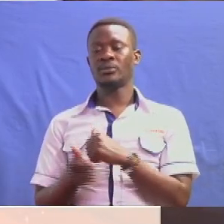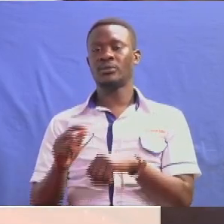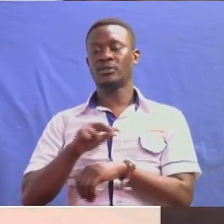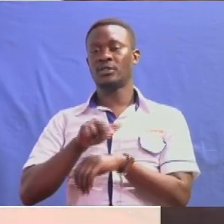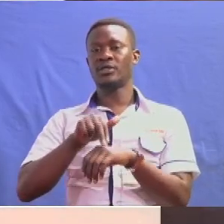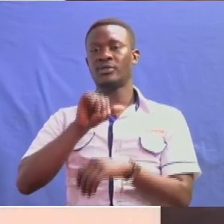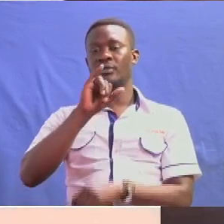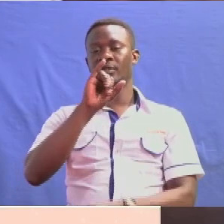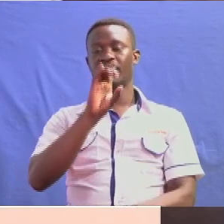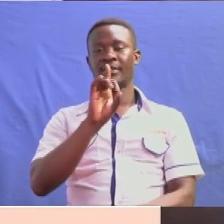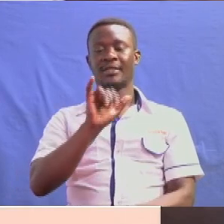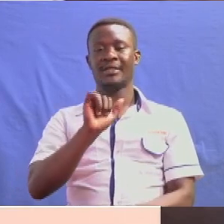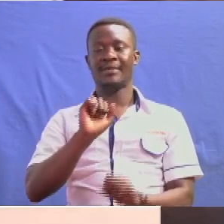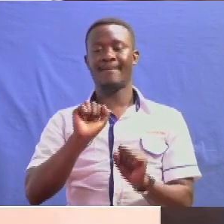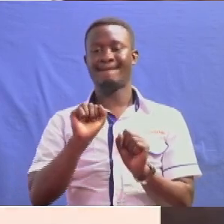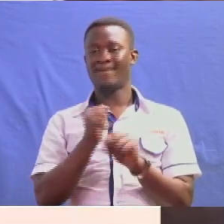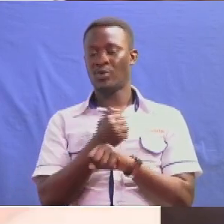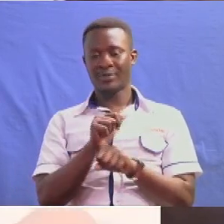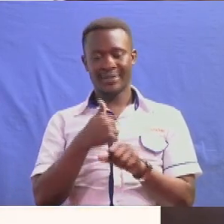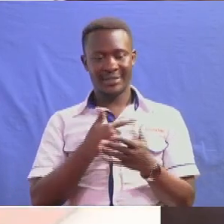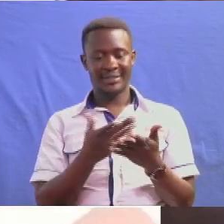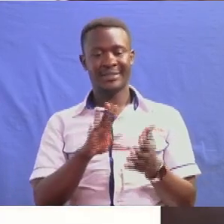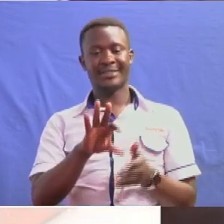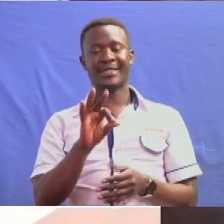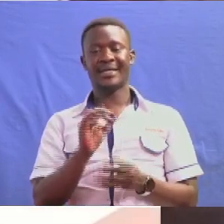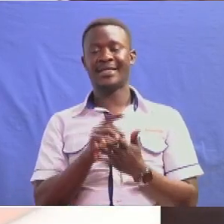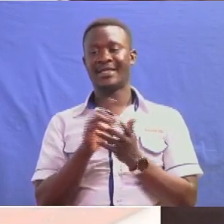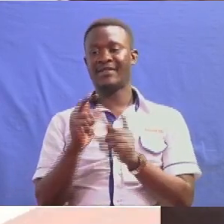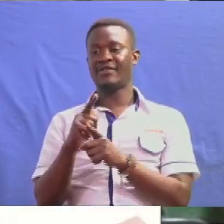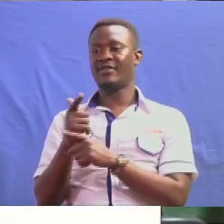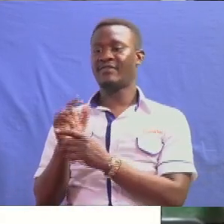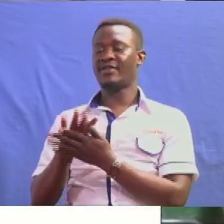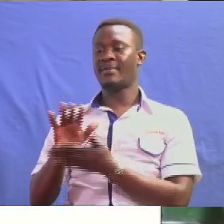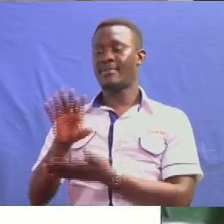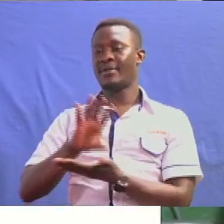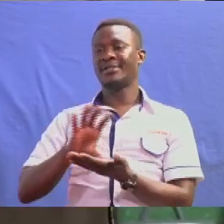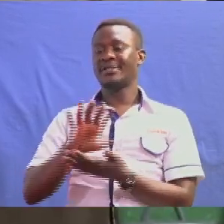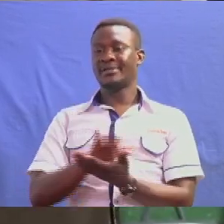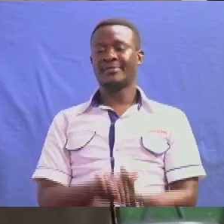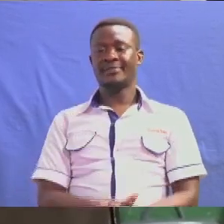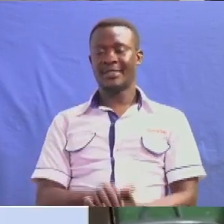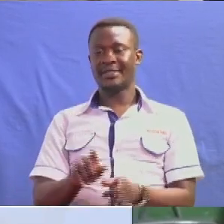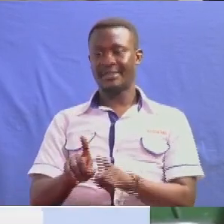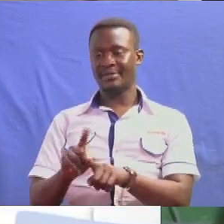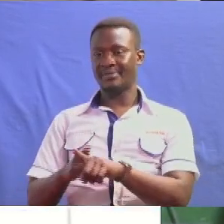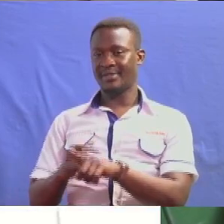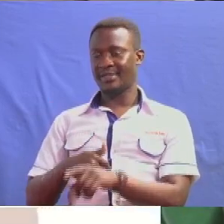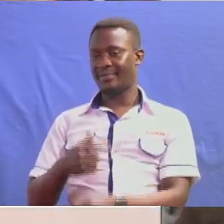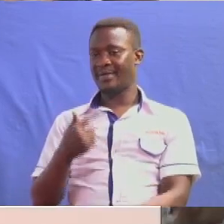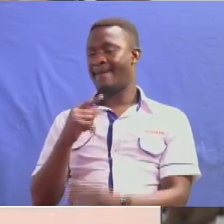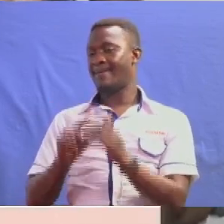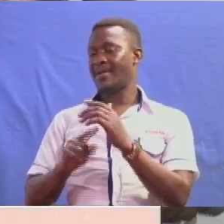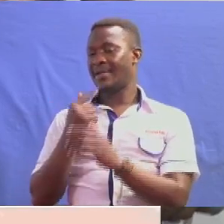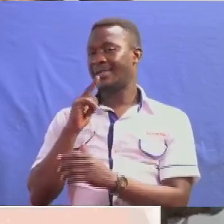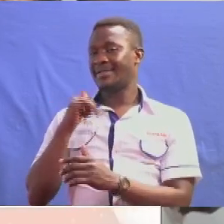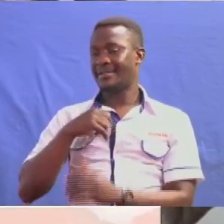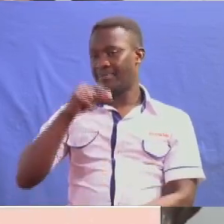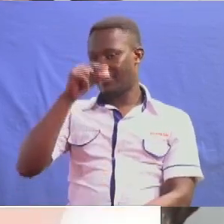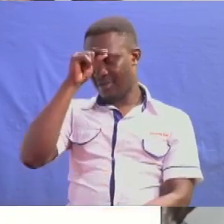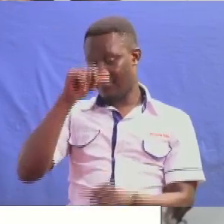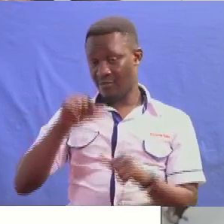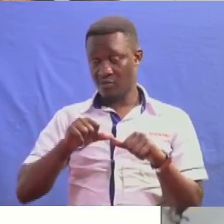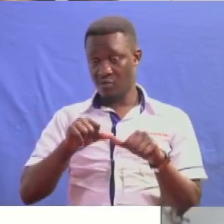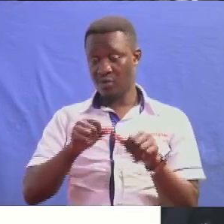national IDs that have not been collected. They are in various Huduma Centers. Wakati huo huo, Muturi alitangaza kuwa serikali